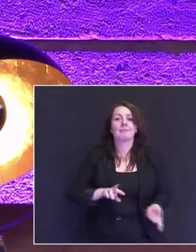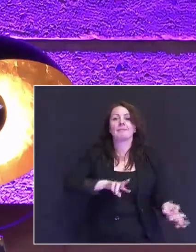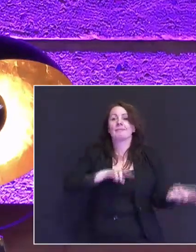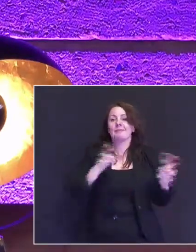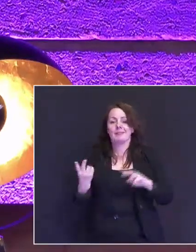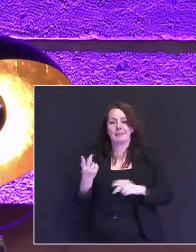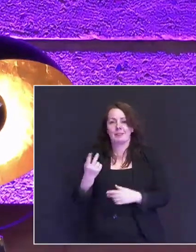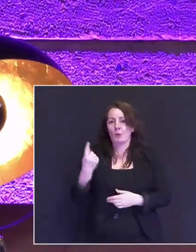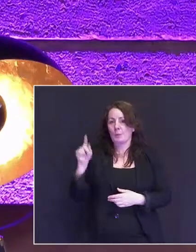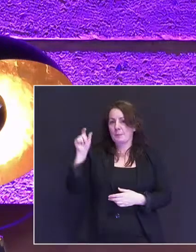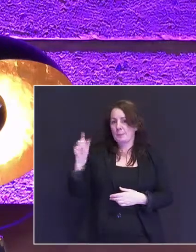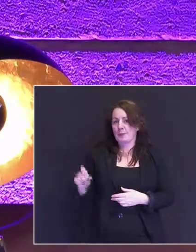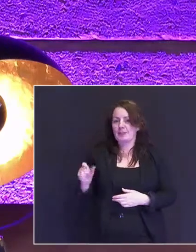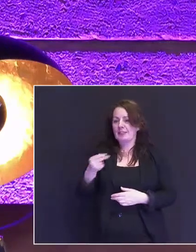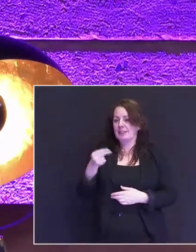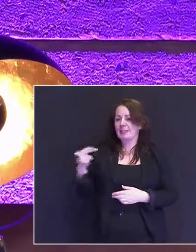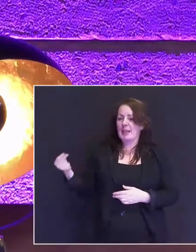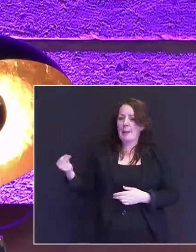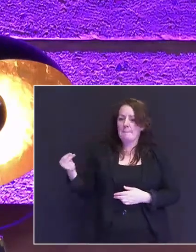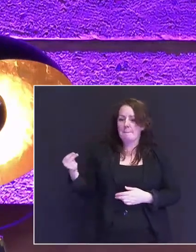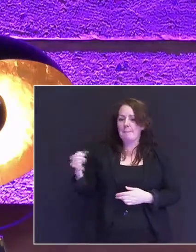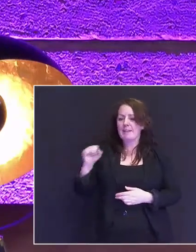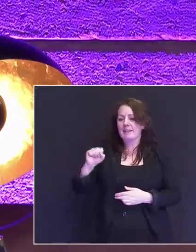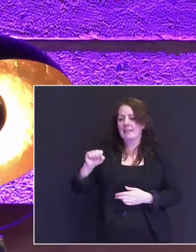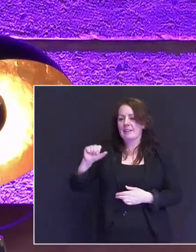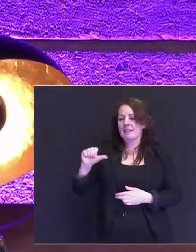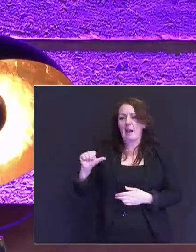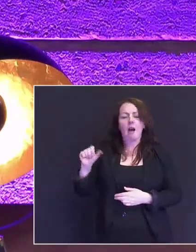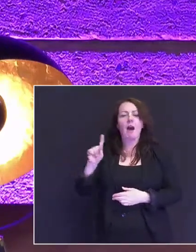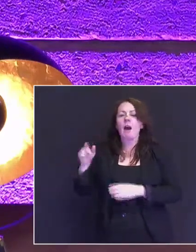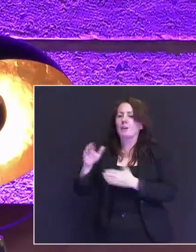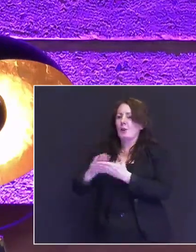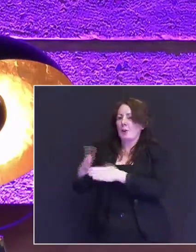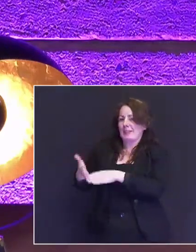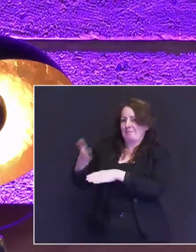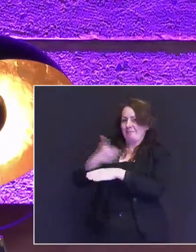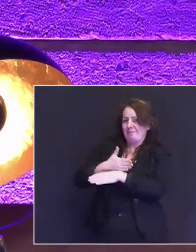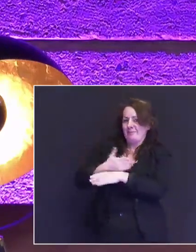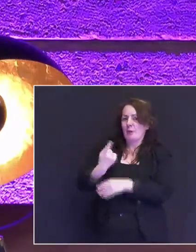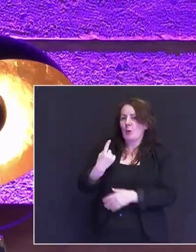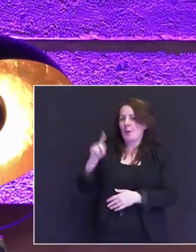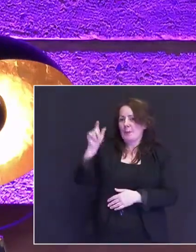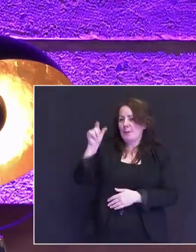Sacriani, for Mr. Tinti Rabotapi.